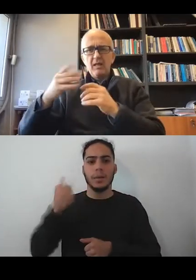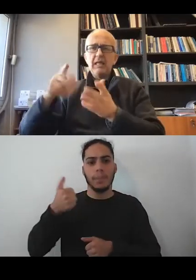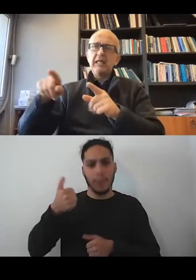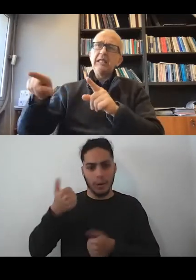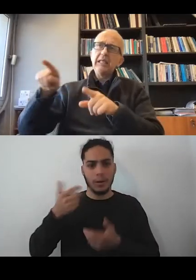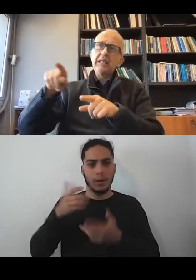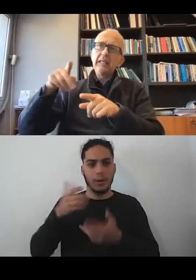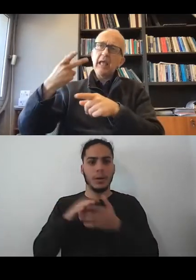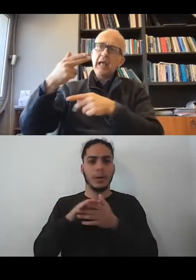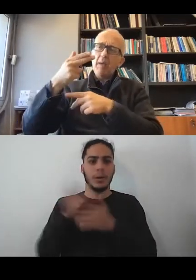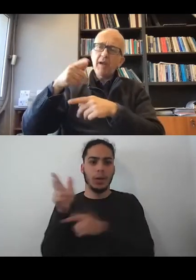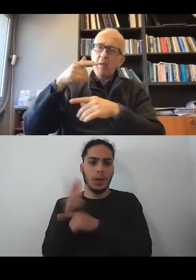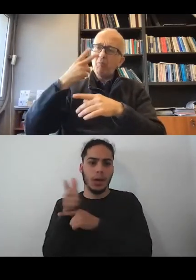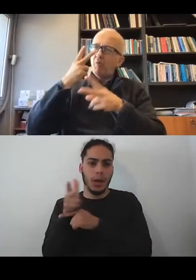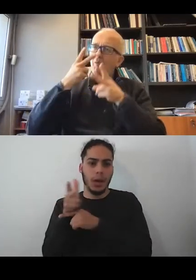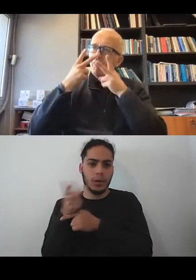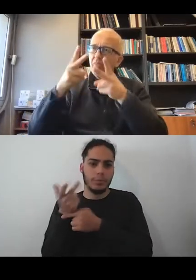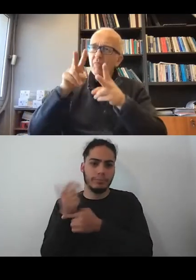alternatively,